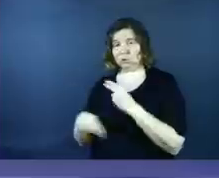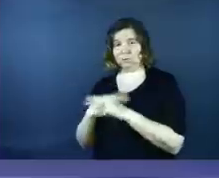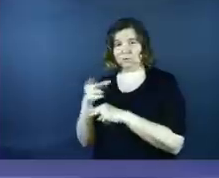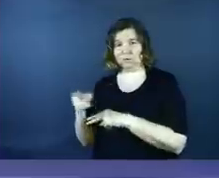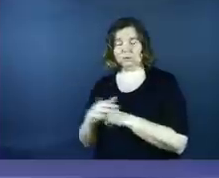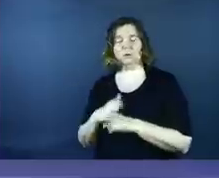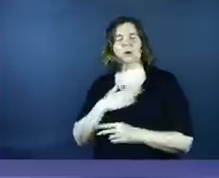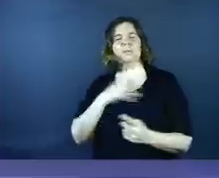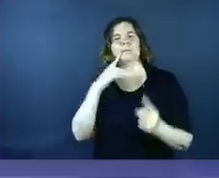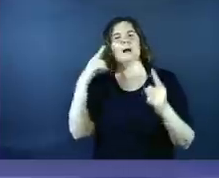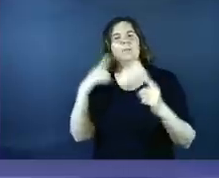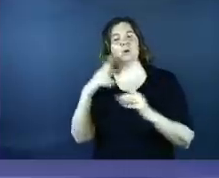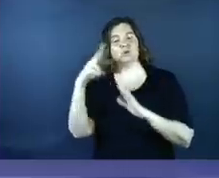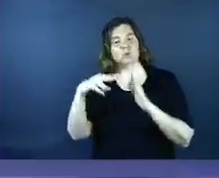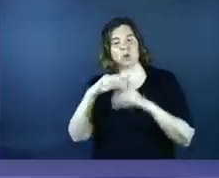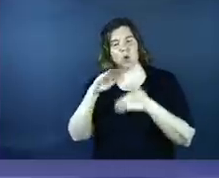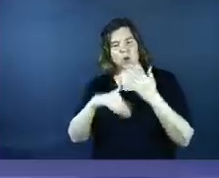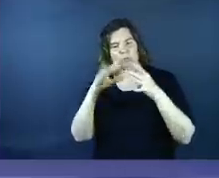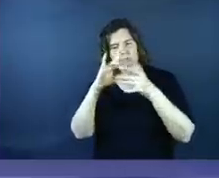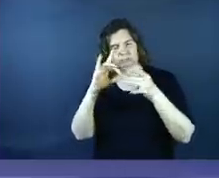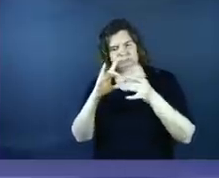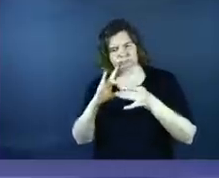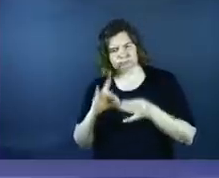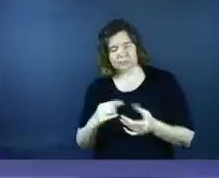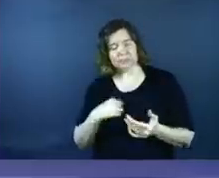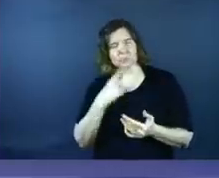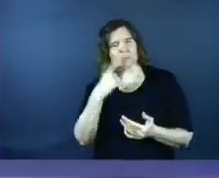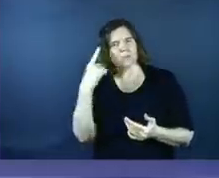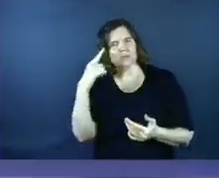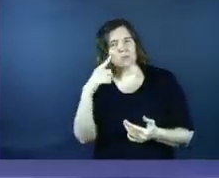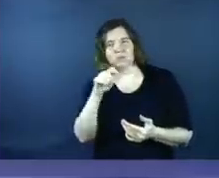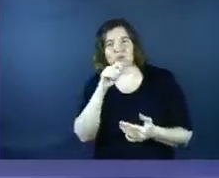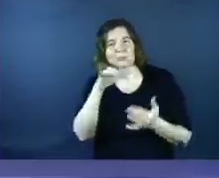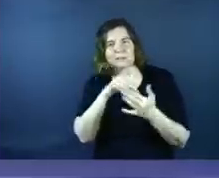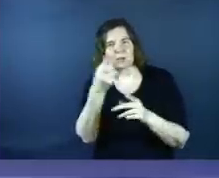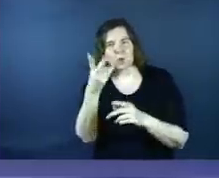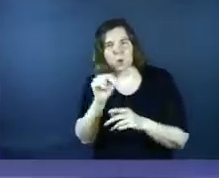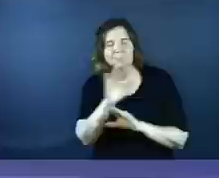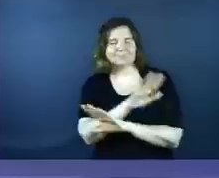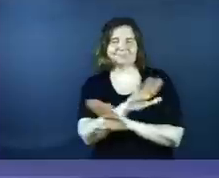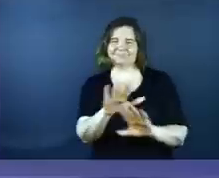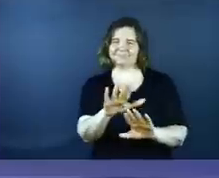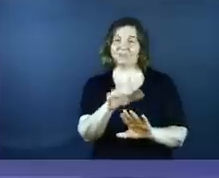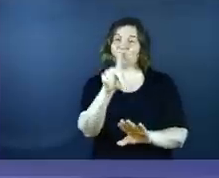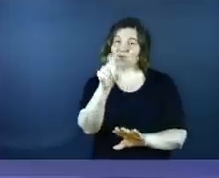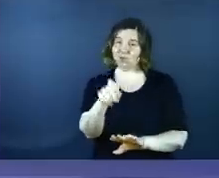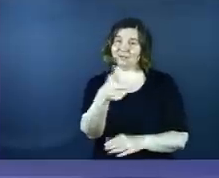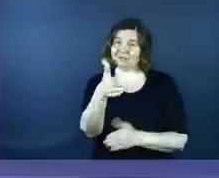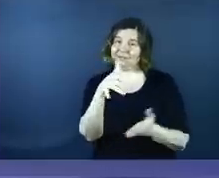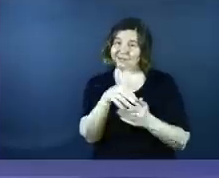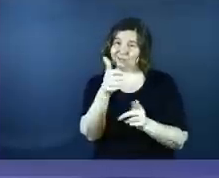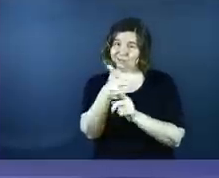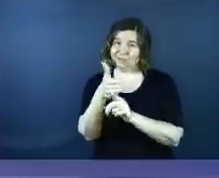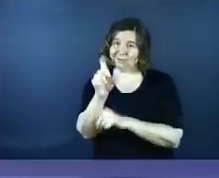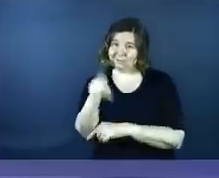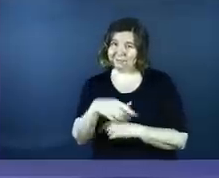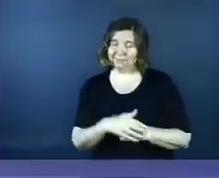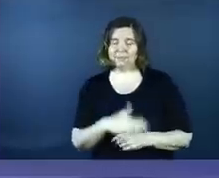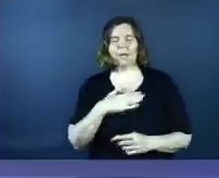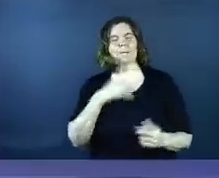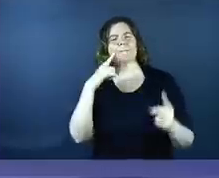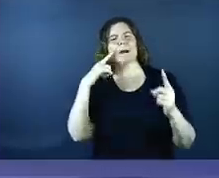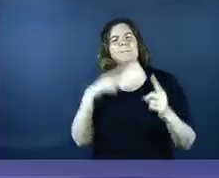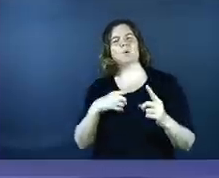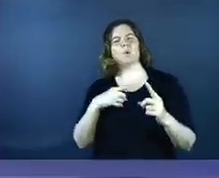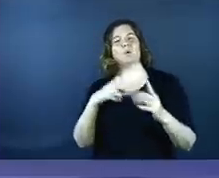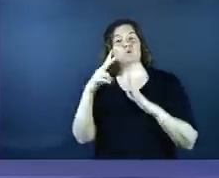Is my point to read all of this stuff to you and say you shouldn't study it on your own? No, you should. Is my point to